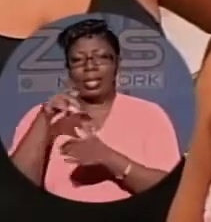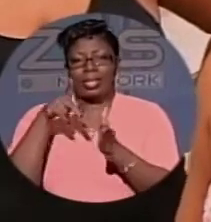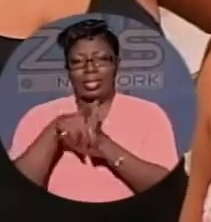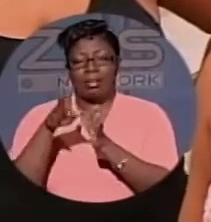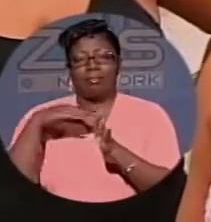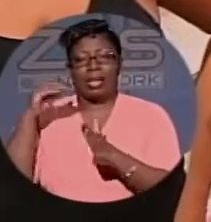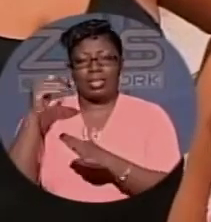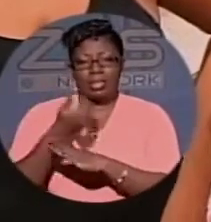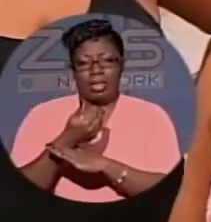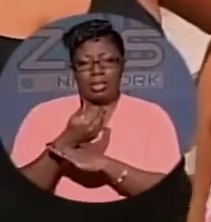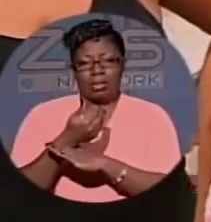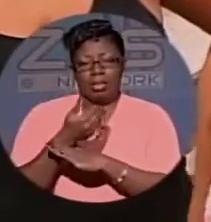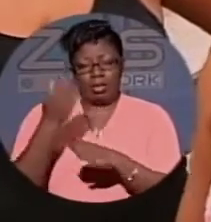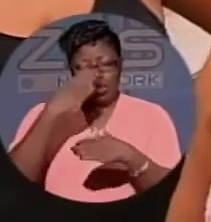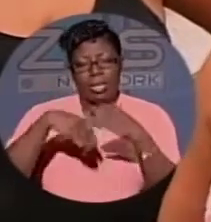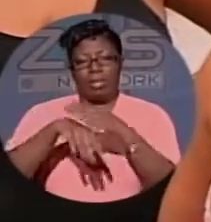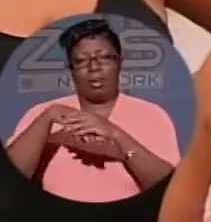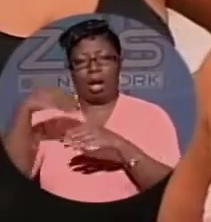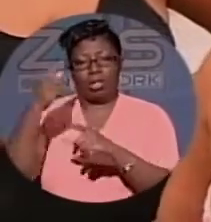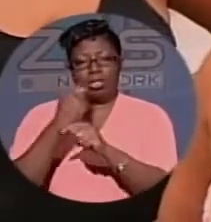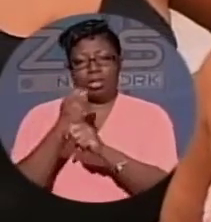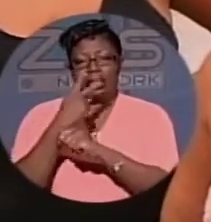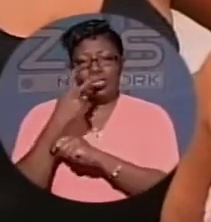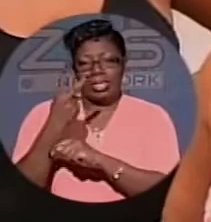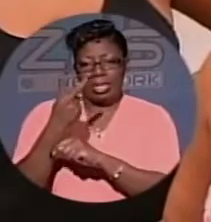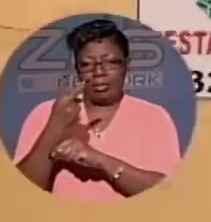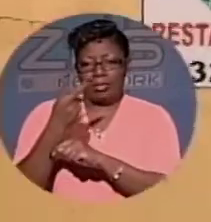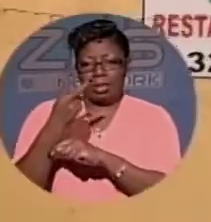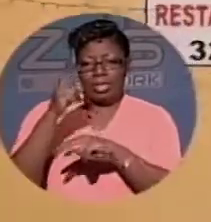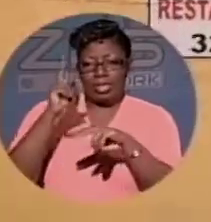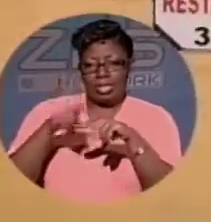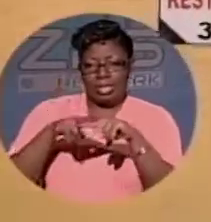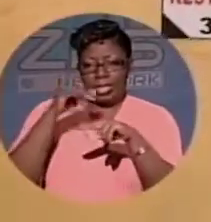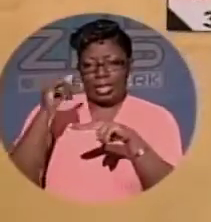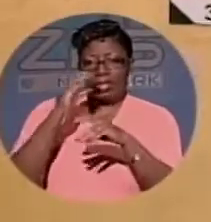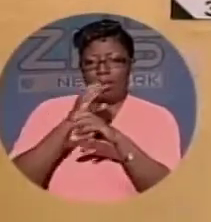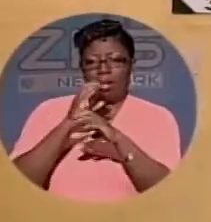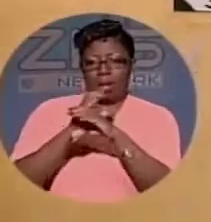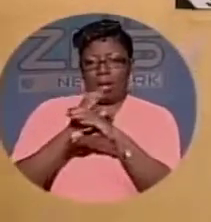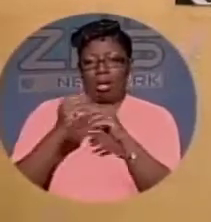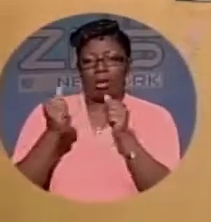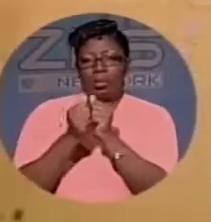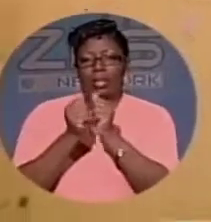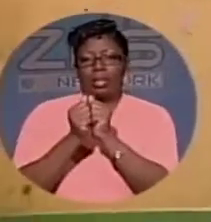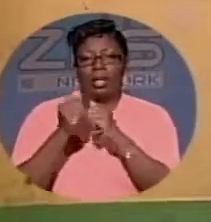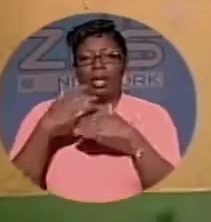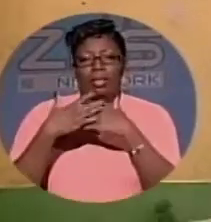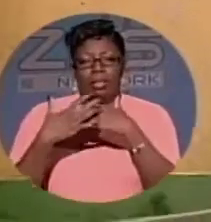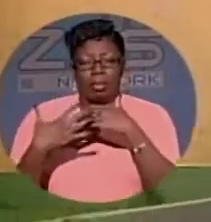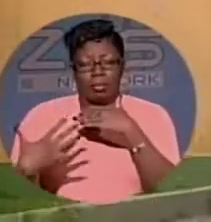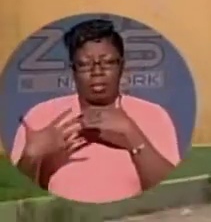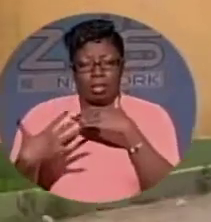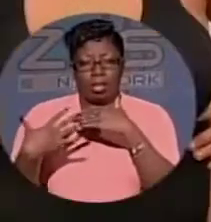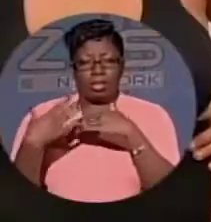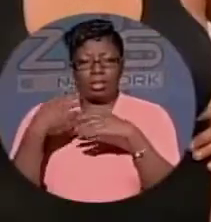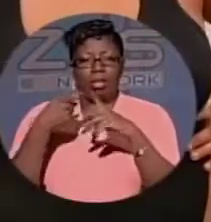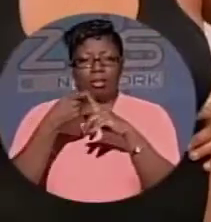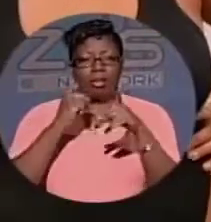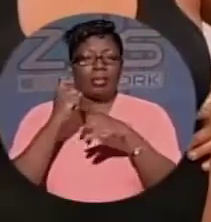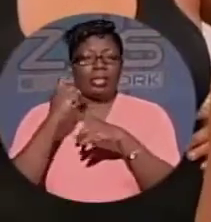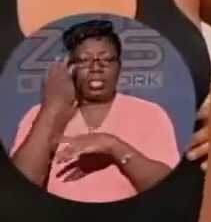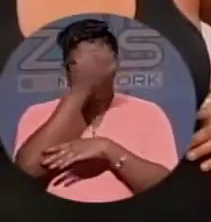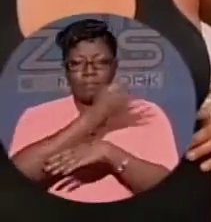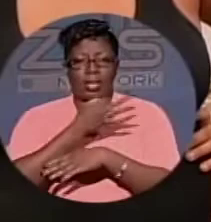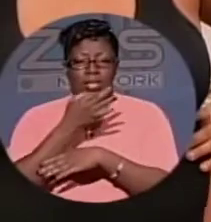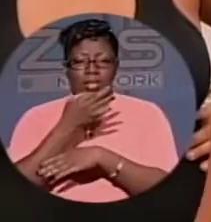out of the car in the truck where she was on. We just run to the car. We saw him just sitting in the car with the blood just straining down his face. It was affecting me bad. I just lose the son at